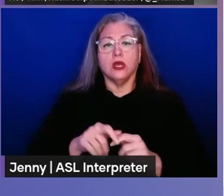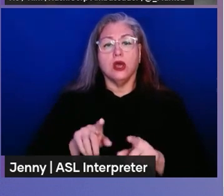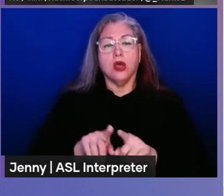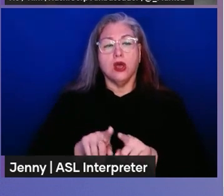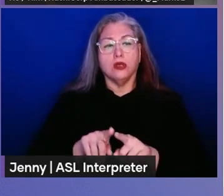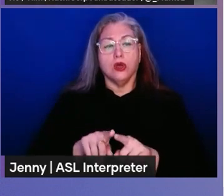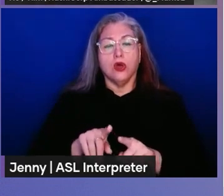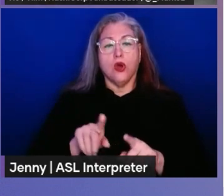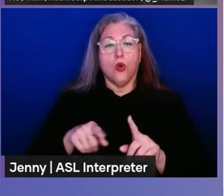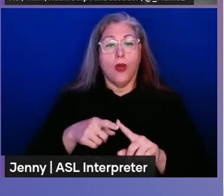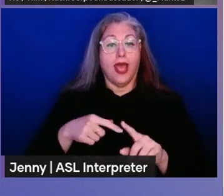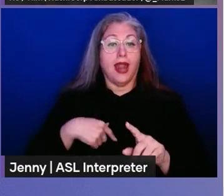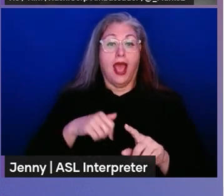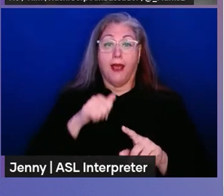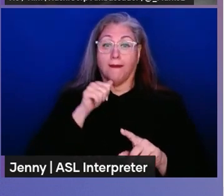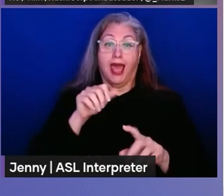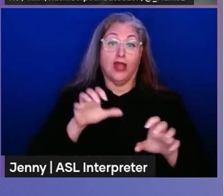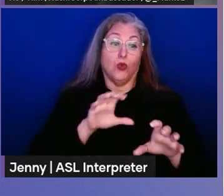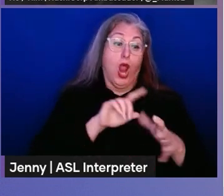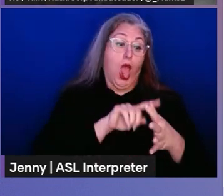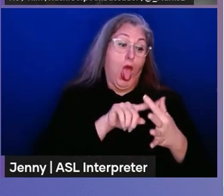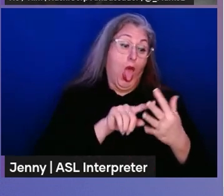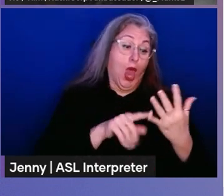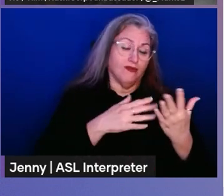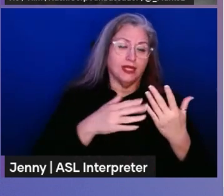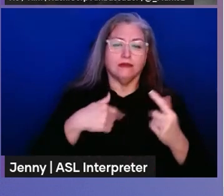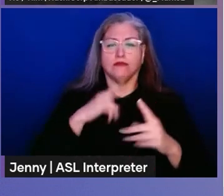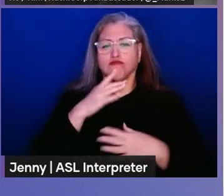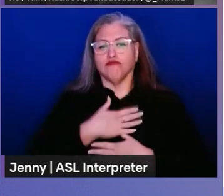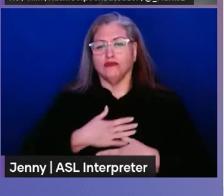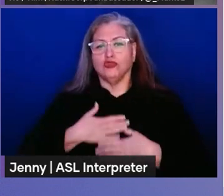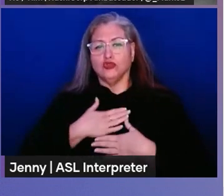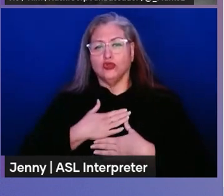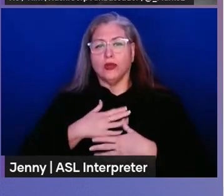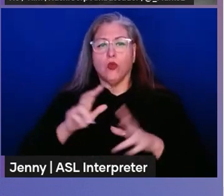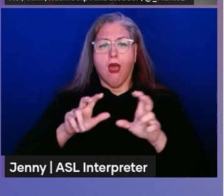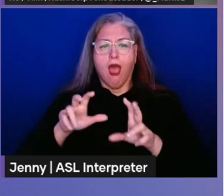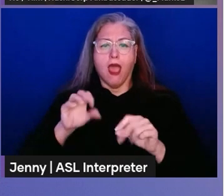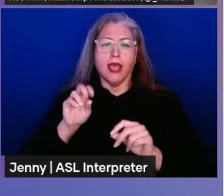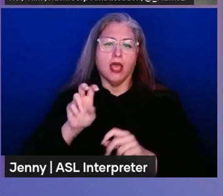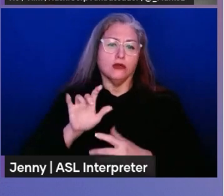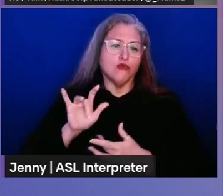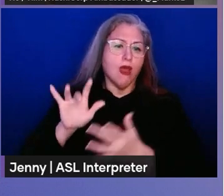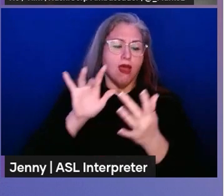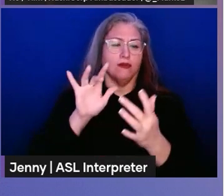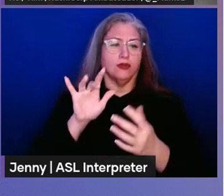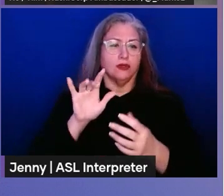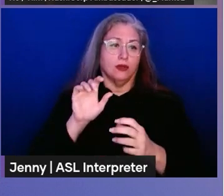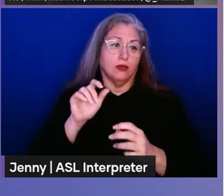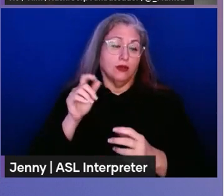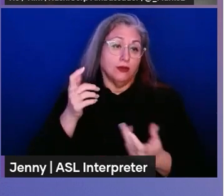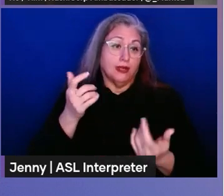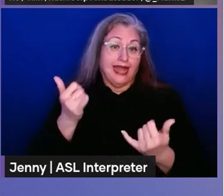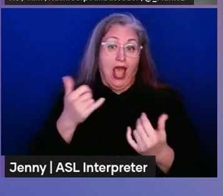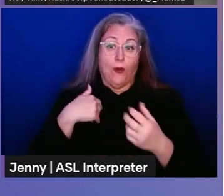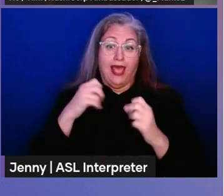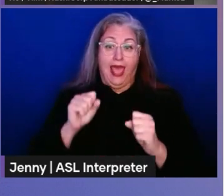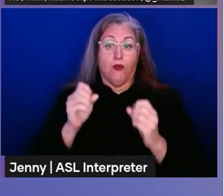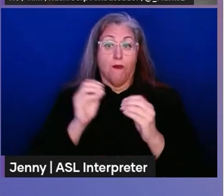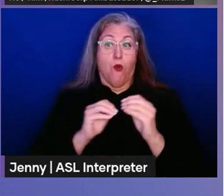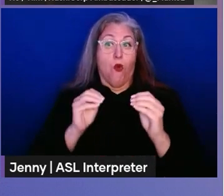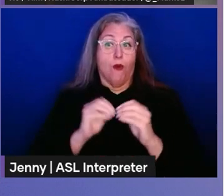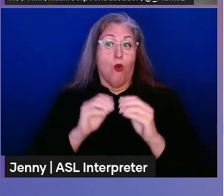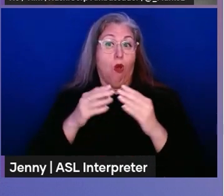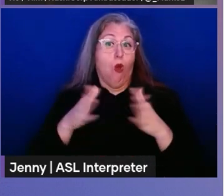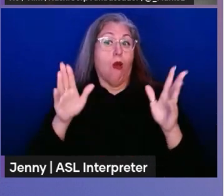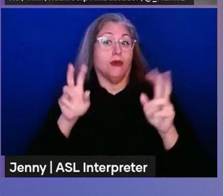When I'm not doing all those things, I really enjoy hiking and traveling, which we can actually do that now more of. So